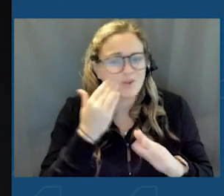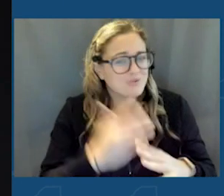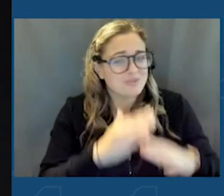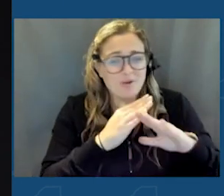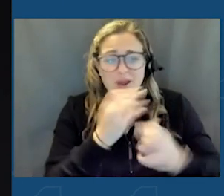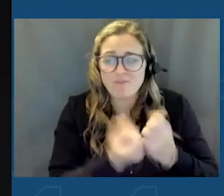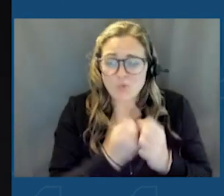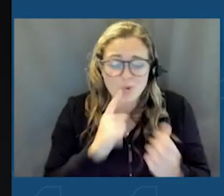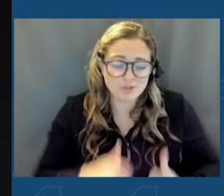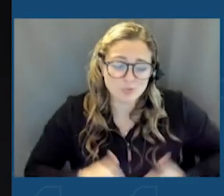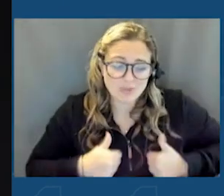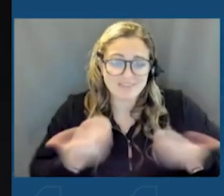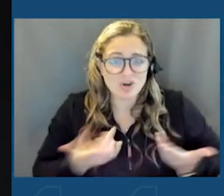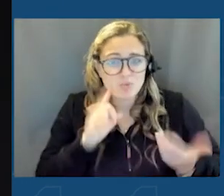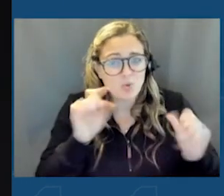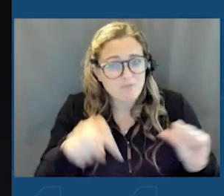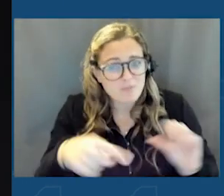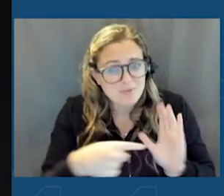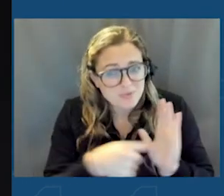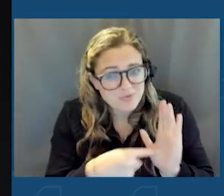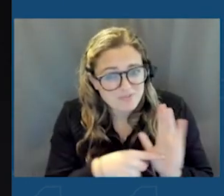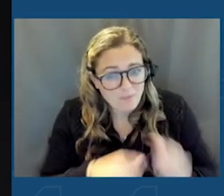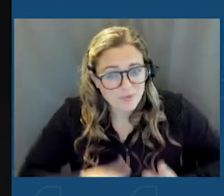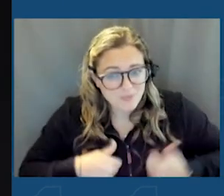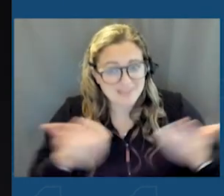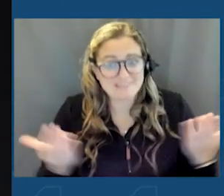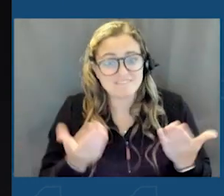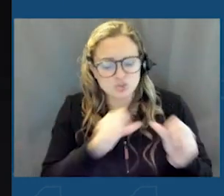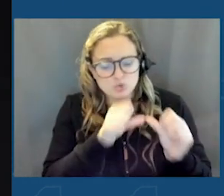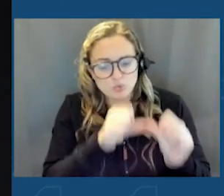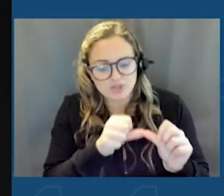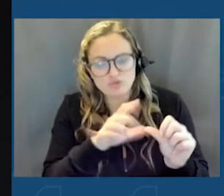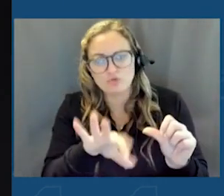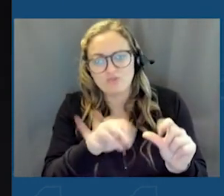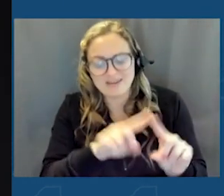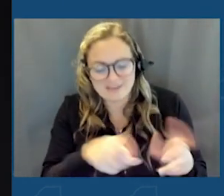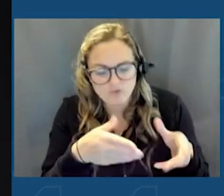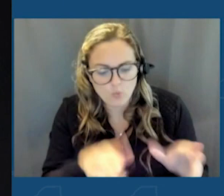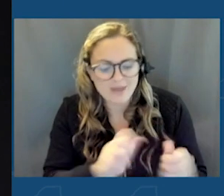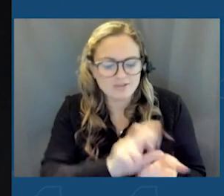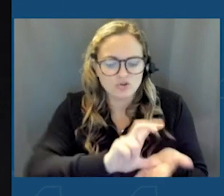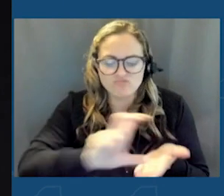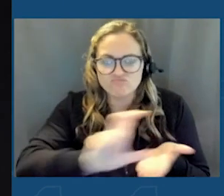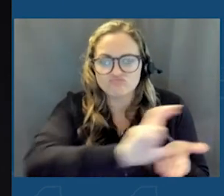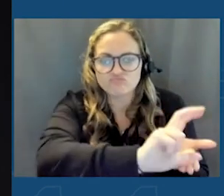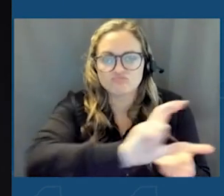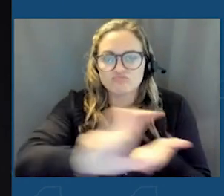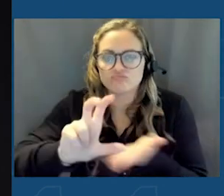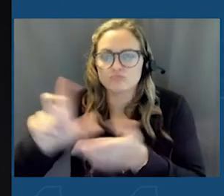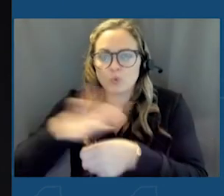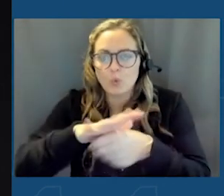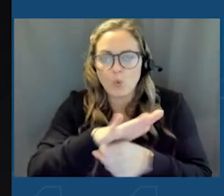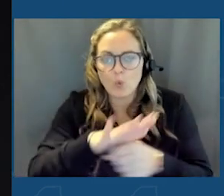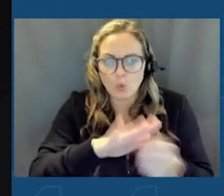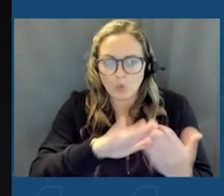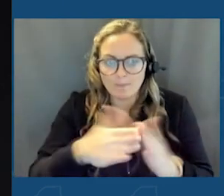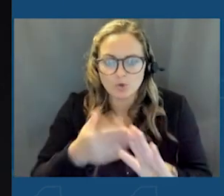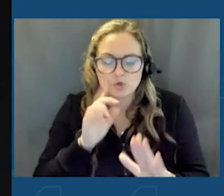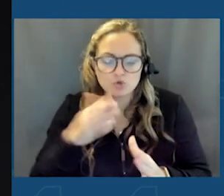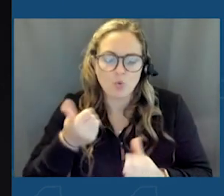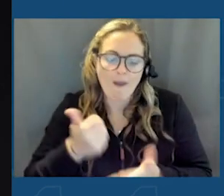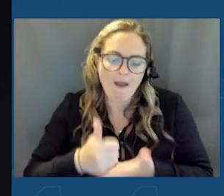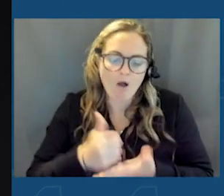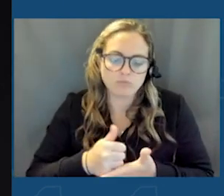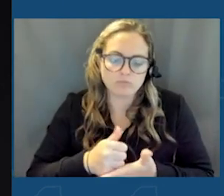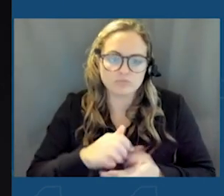have to be able to afford to live here. So I will continue working and finding ways to direct money to the localities so they can take a little pressure off them and their need